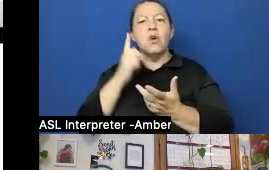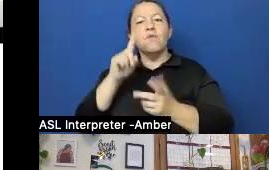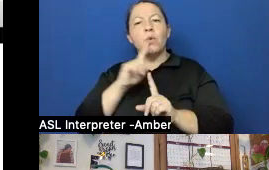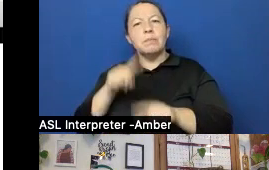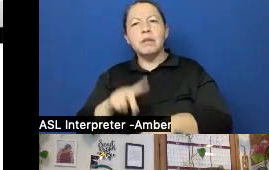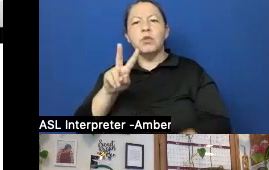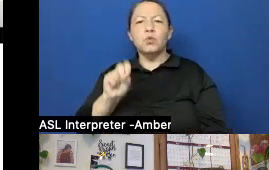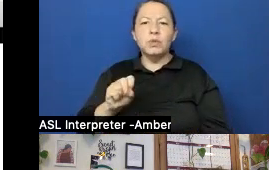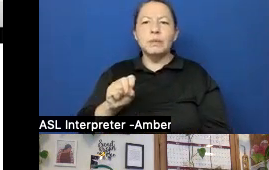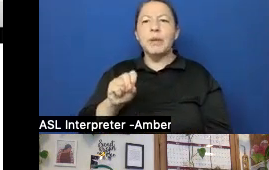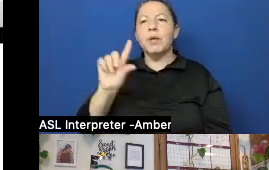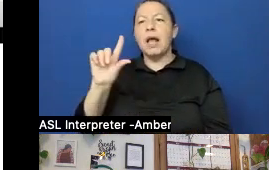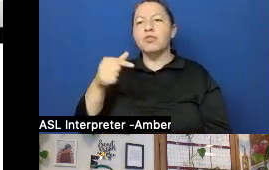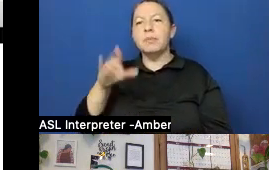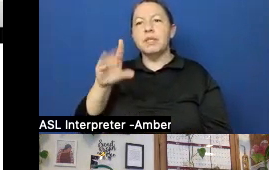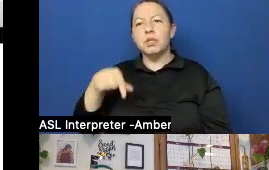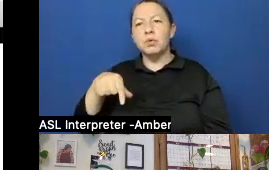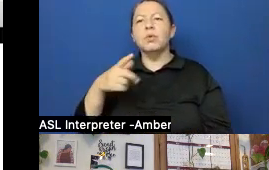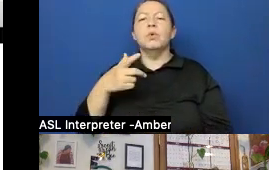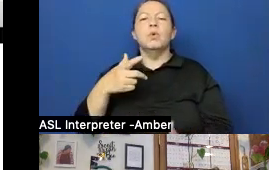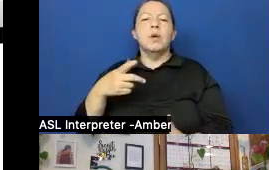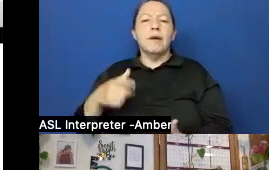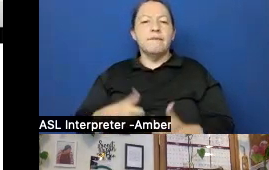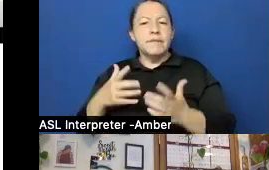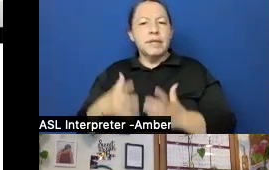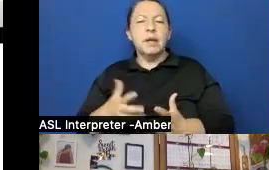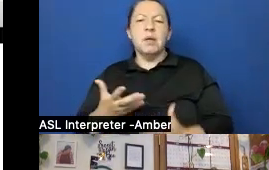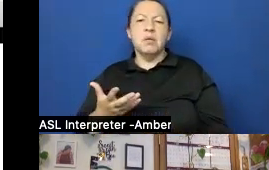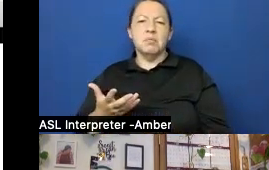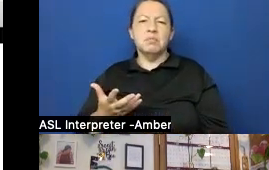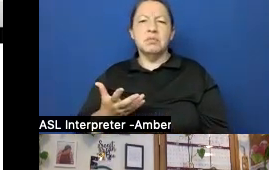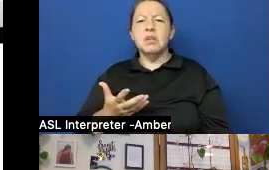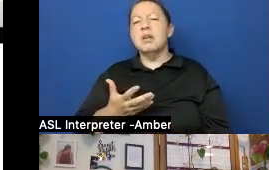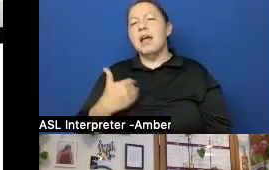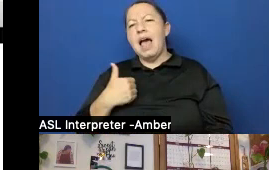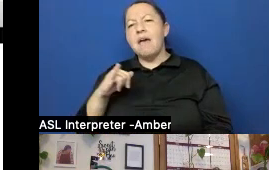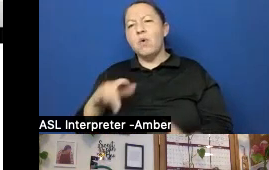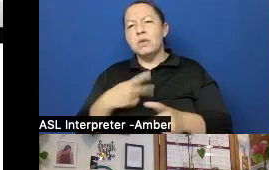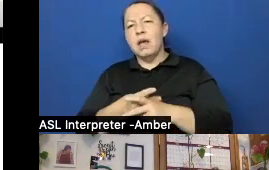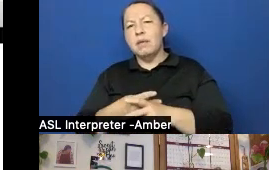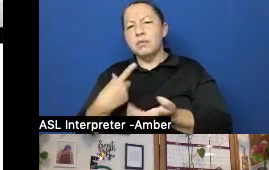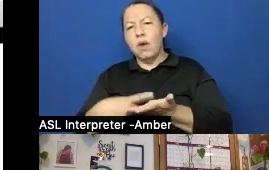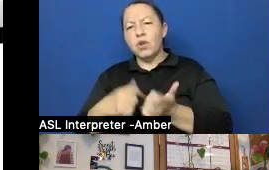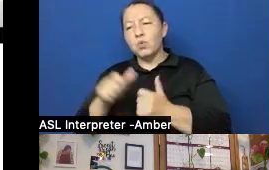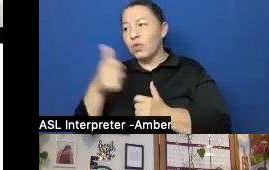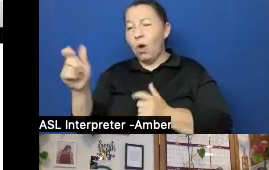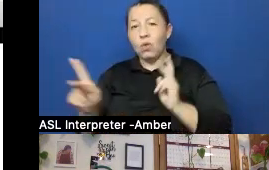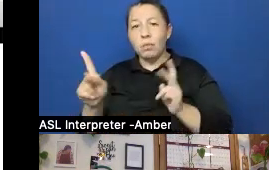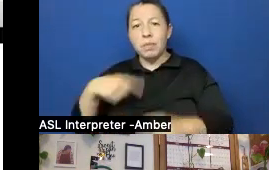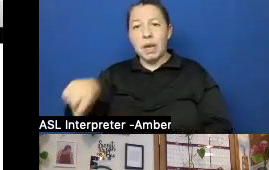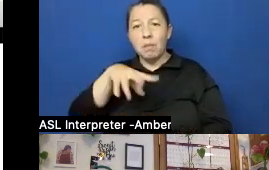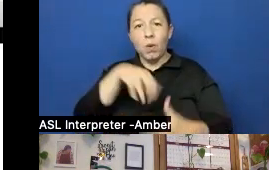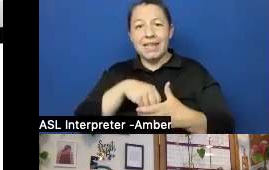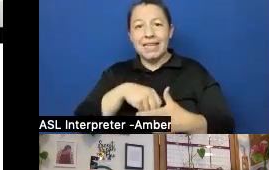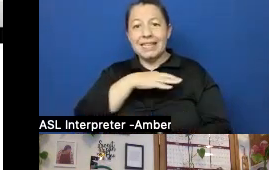and survivors. Having those conversations with others on our staff, or if you got a couple of